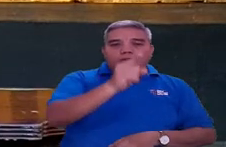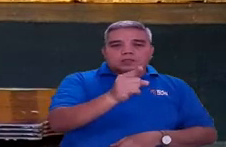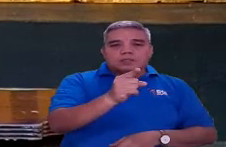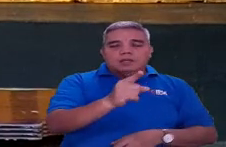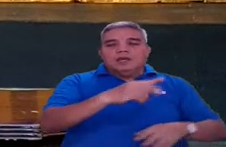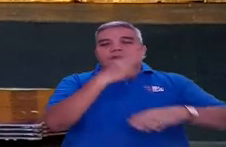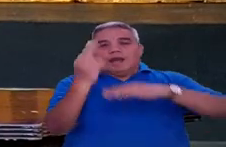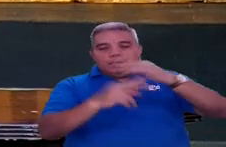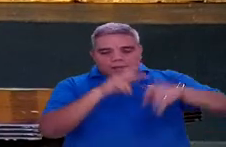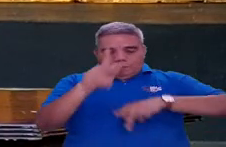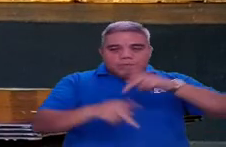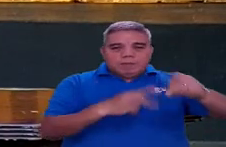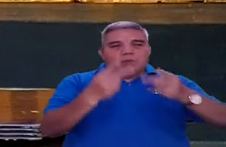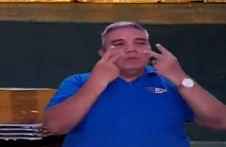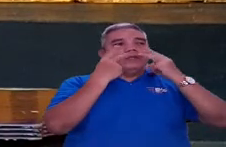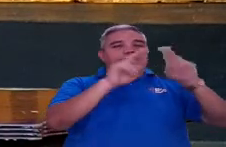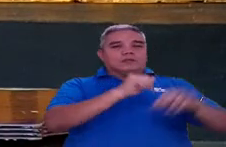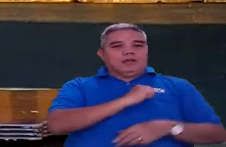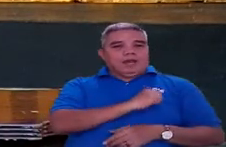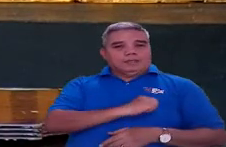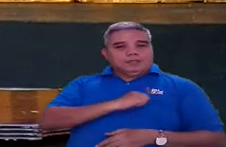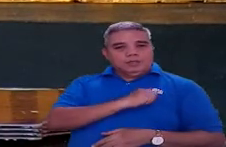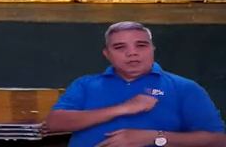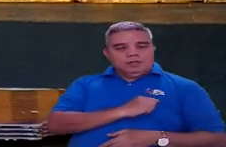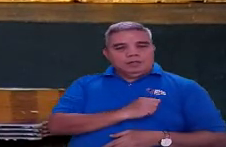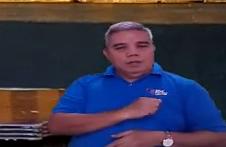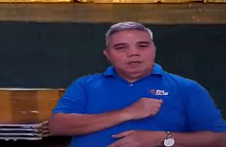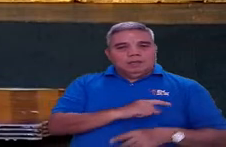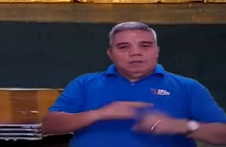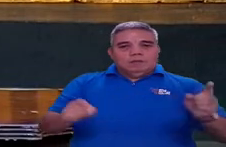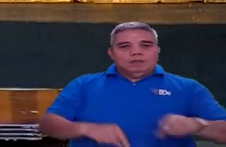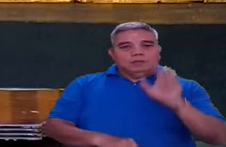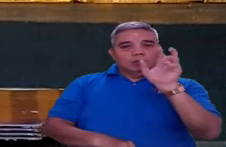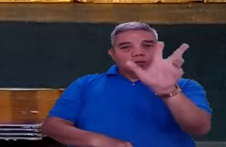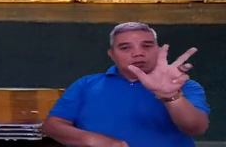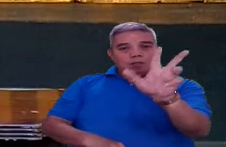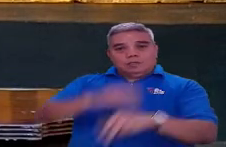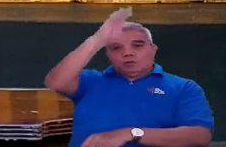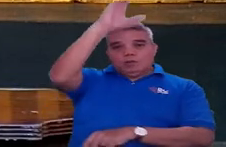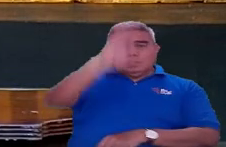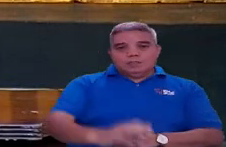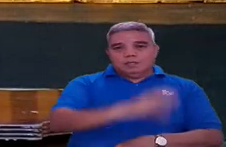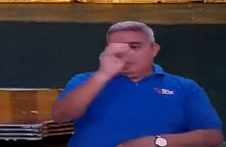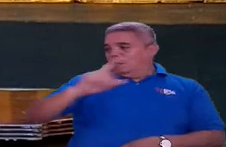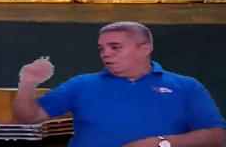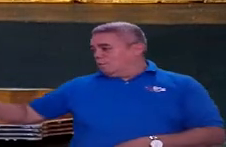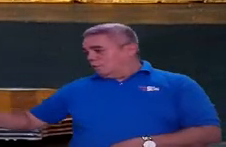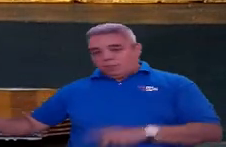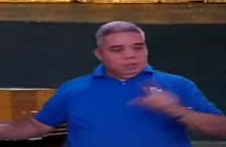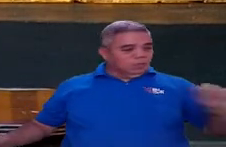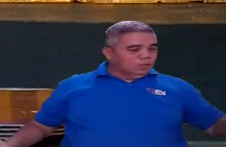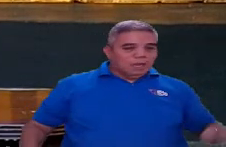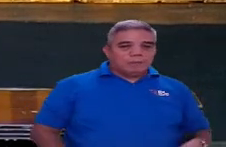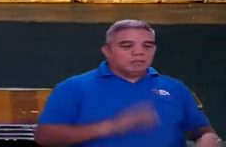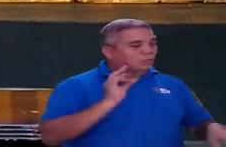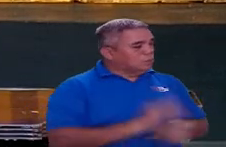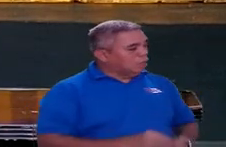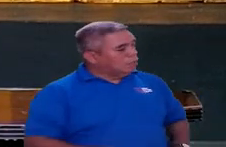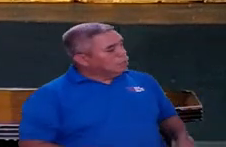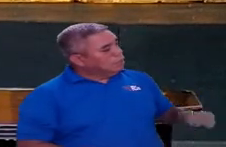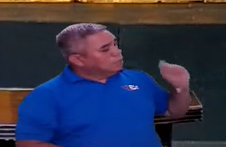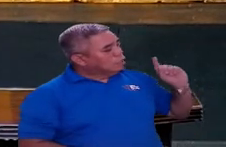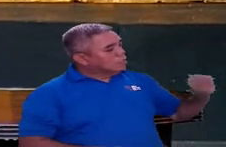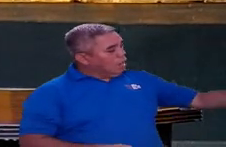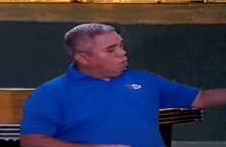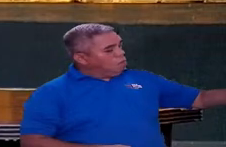other people's attitude. You remember the thief on the cross? Both of them have insulted Jesus Christ. Sabi